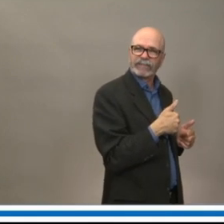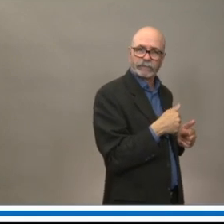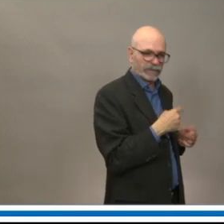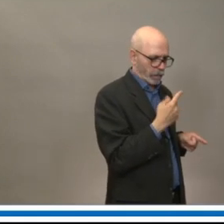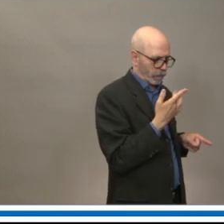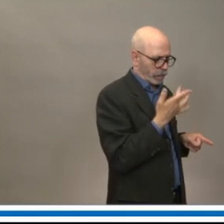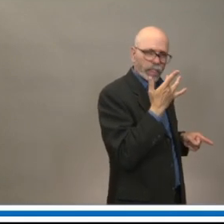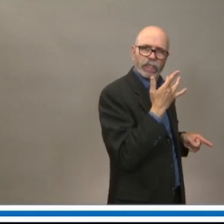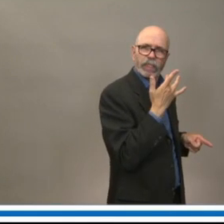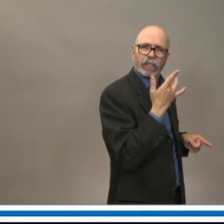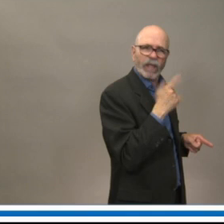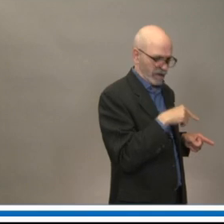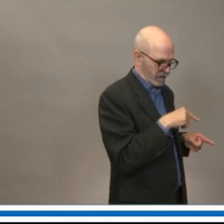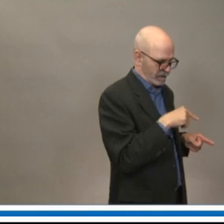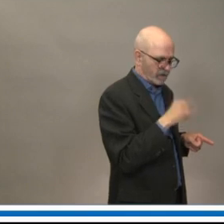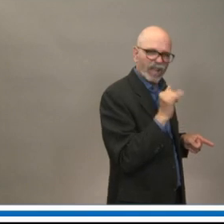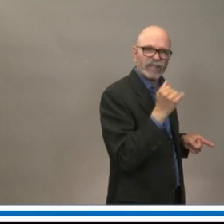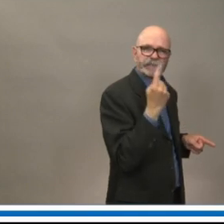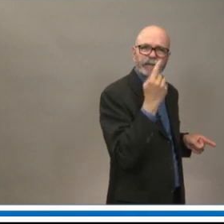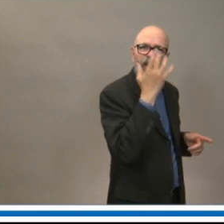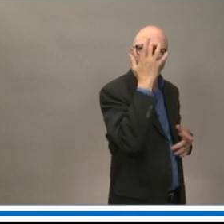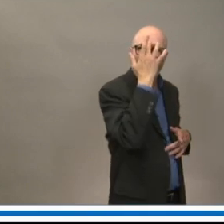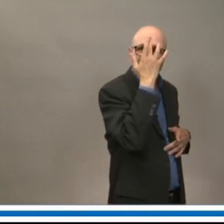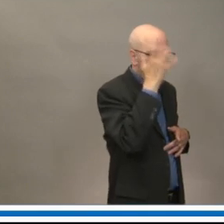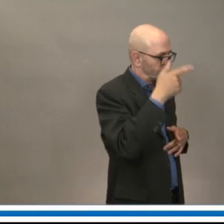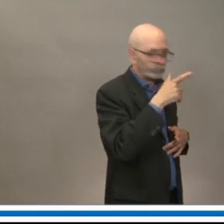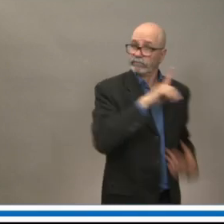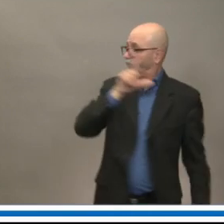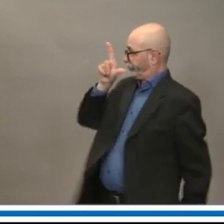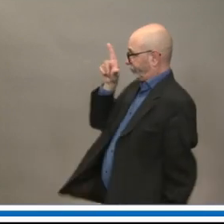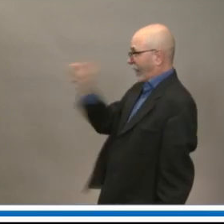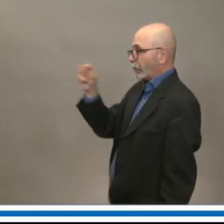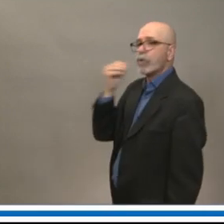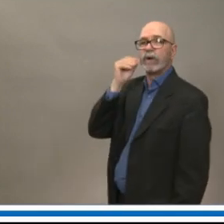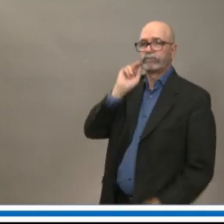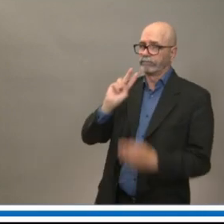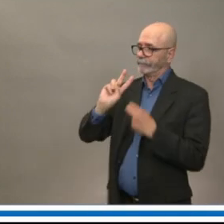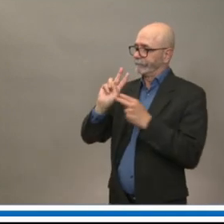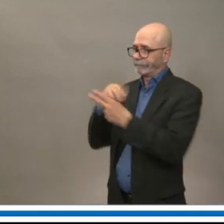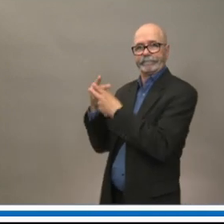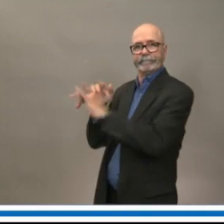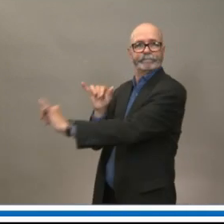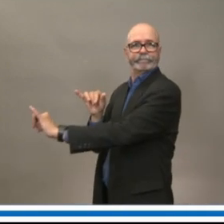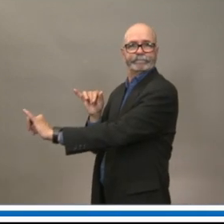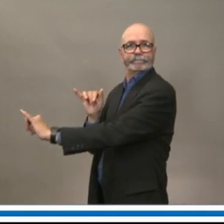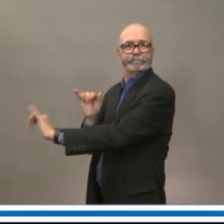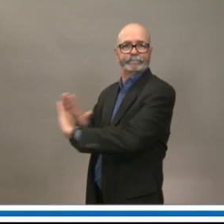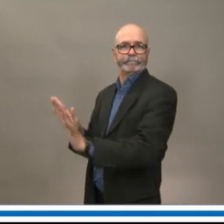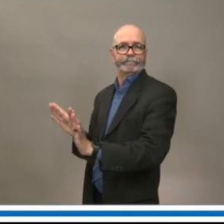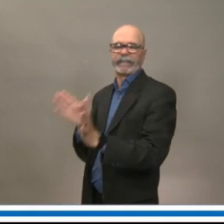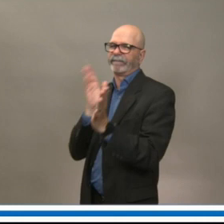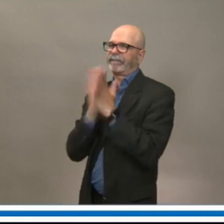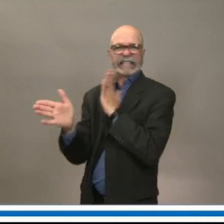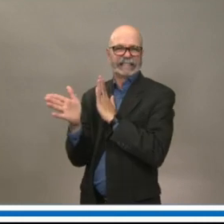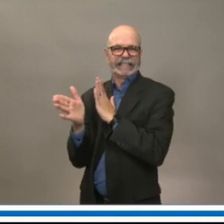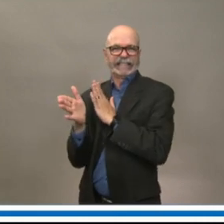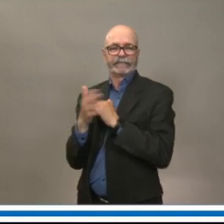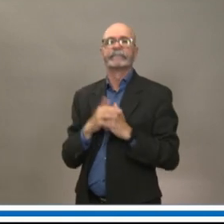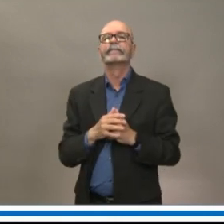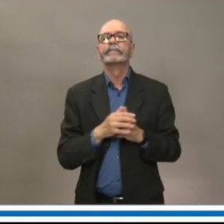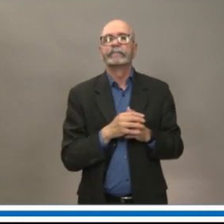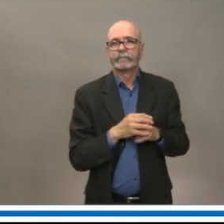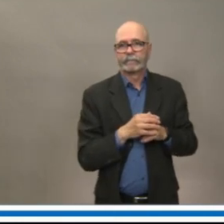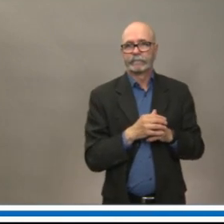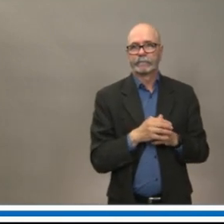right away. So we're putting those kind of steps in place in specific circumstances. Next question will go to Bill Martin